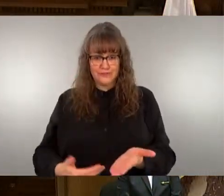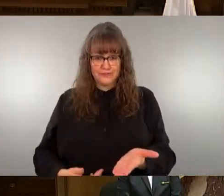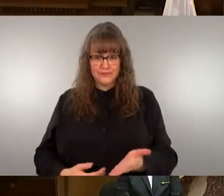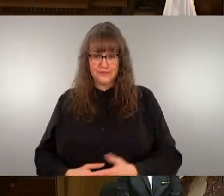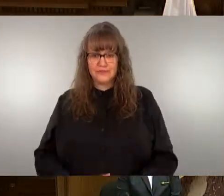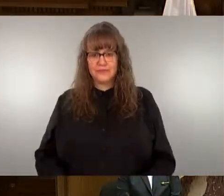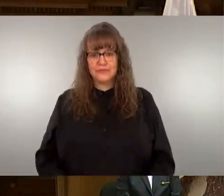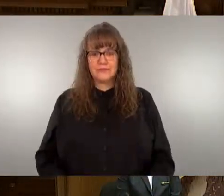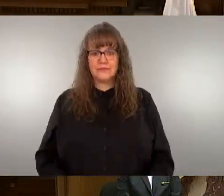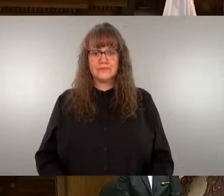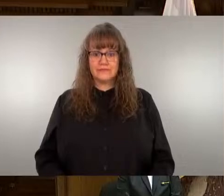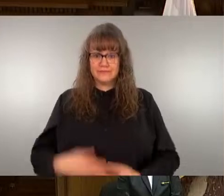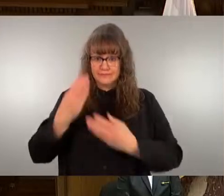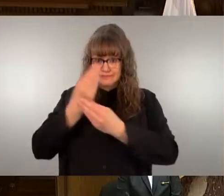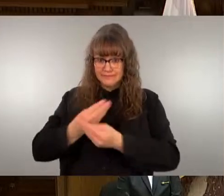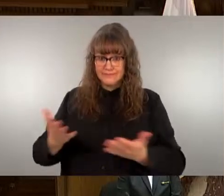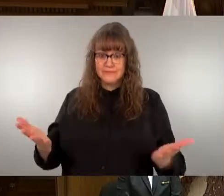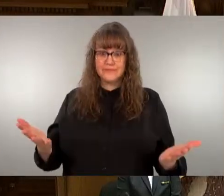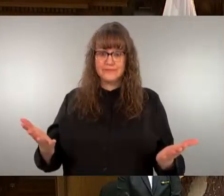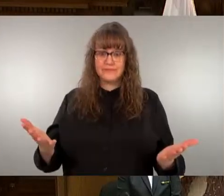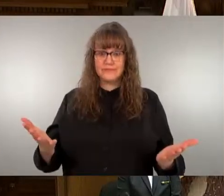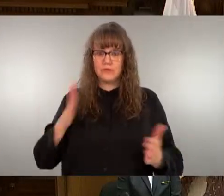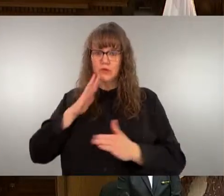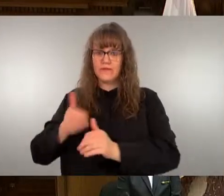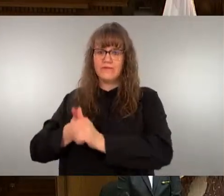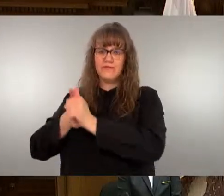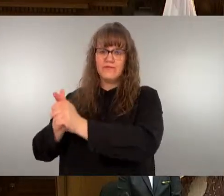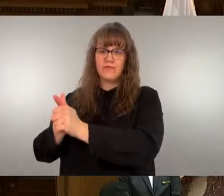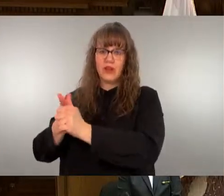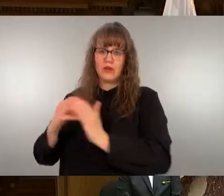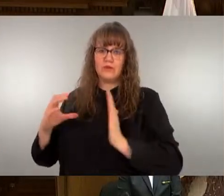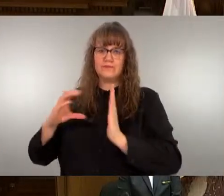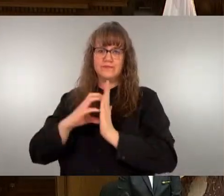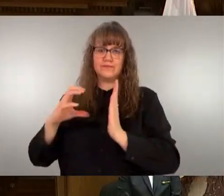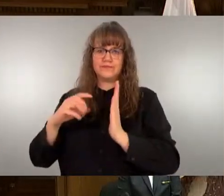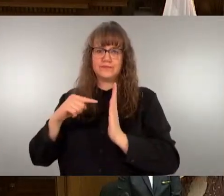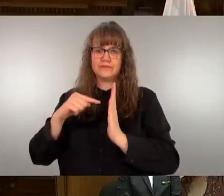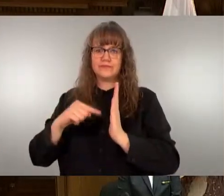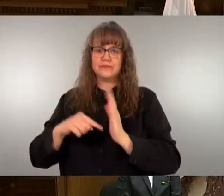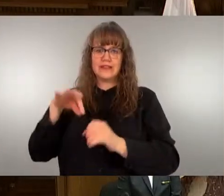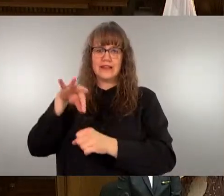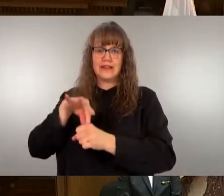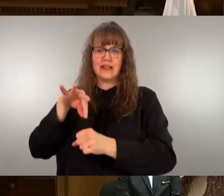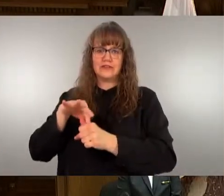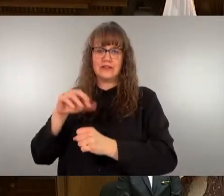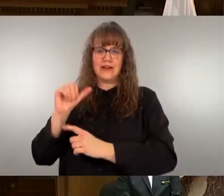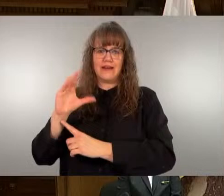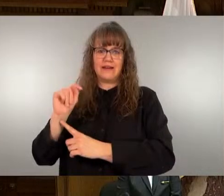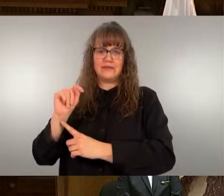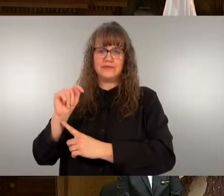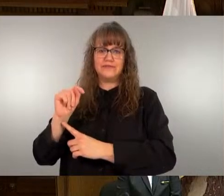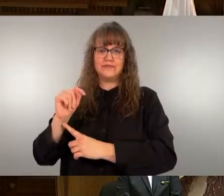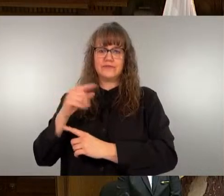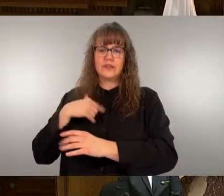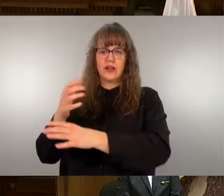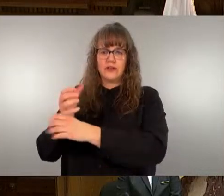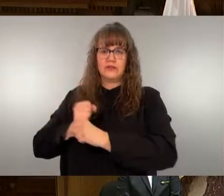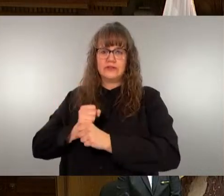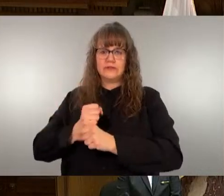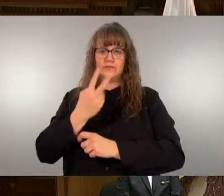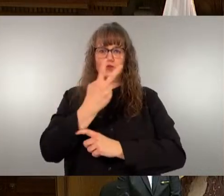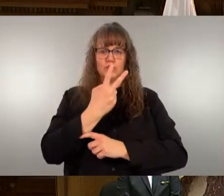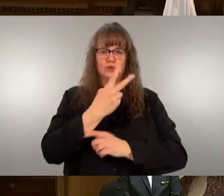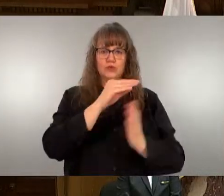147 of the Election Act, I received 2 reports from the Chief Electoral Officer certifying